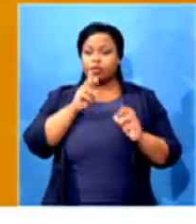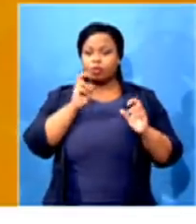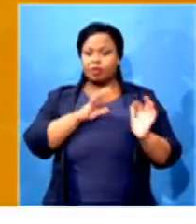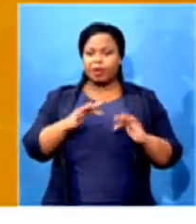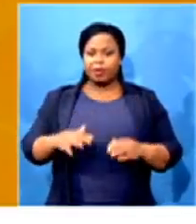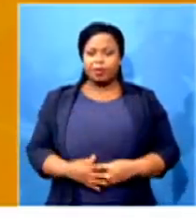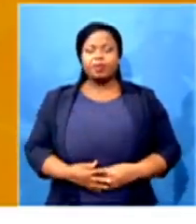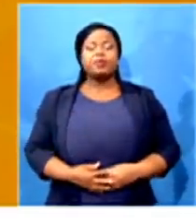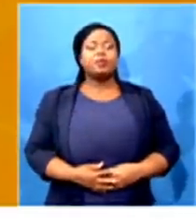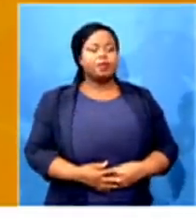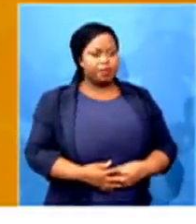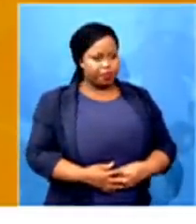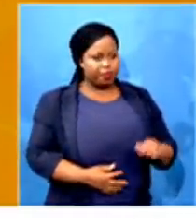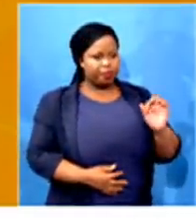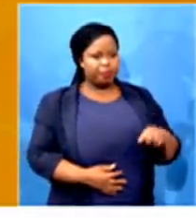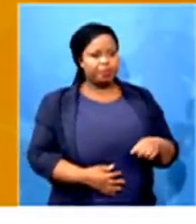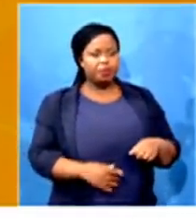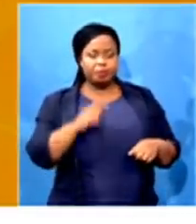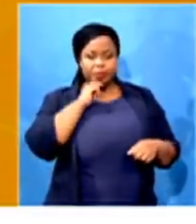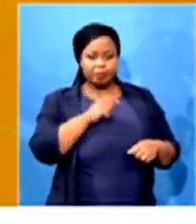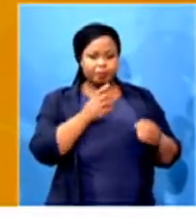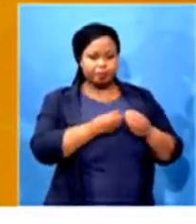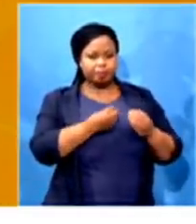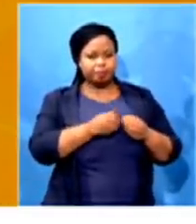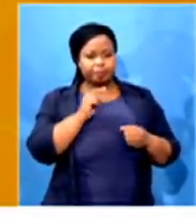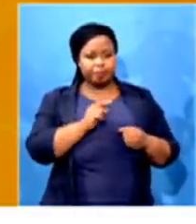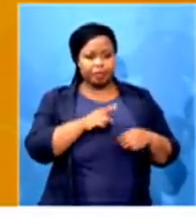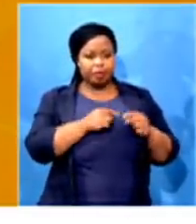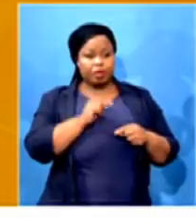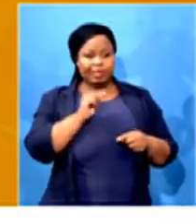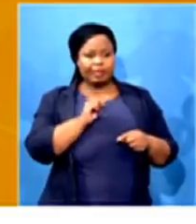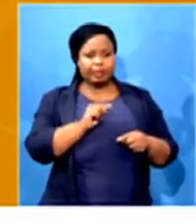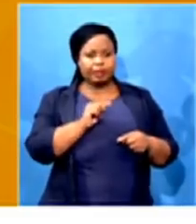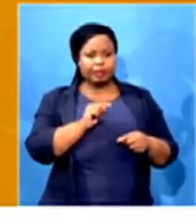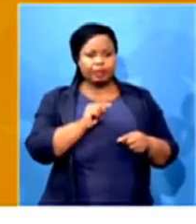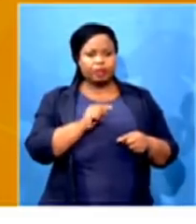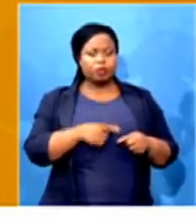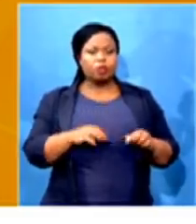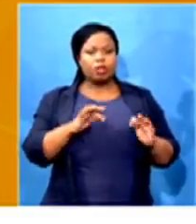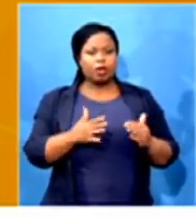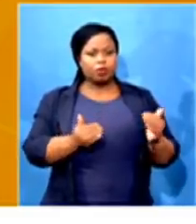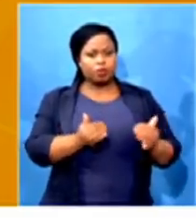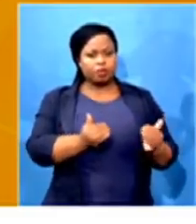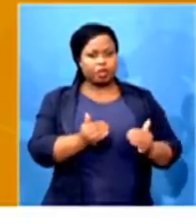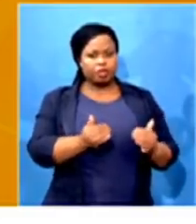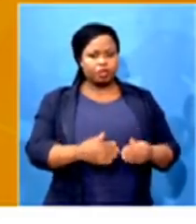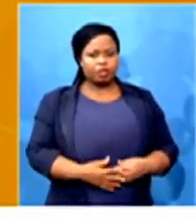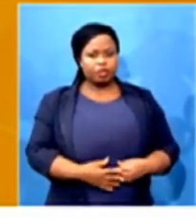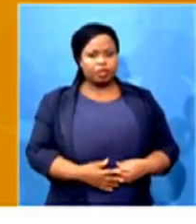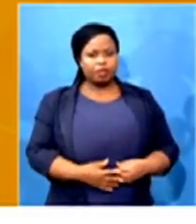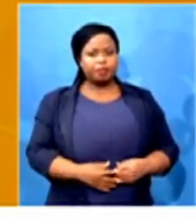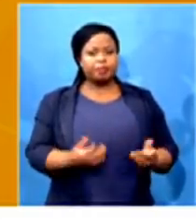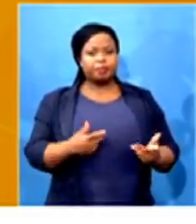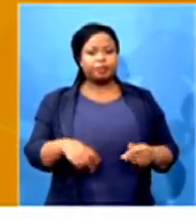that's it is quite something to have had to deal with that at the way you did. But now, if we look at the present,